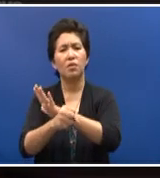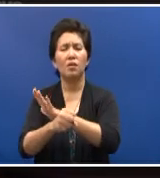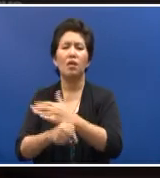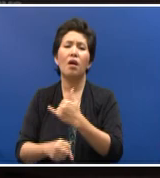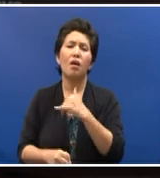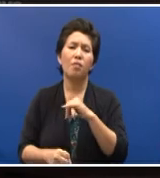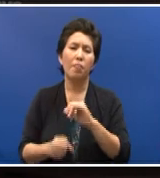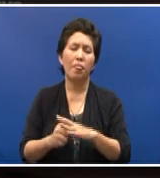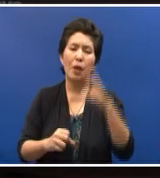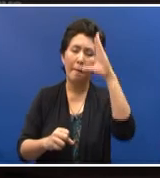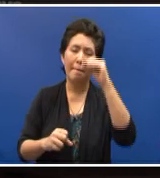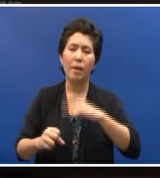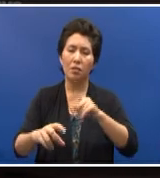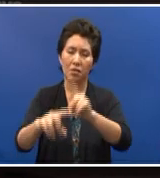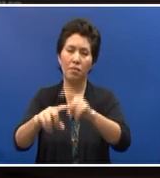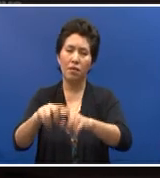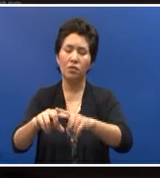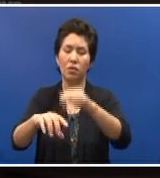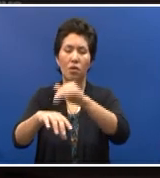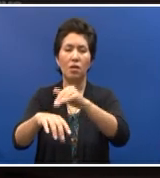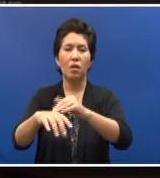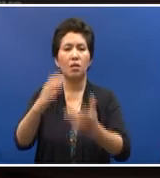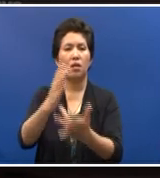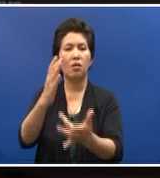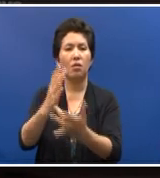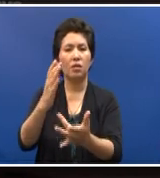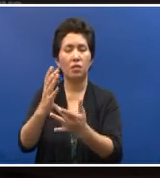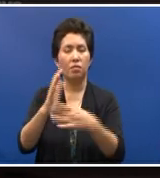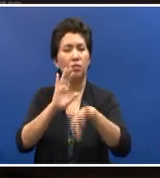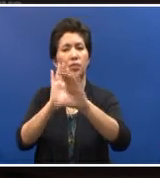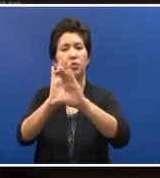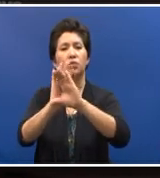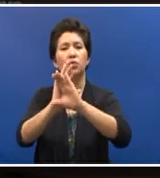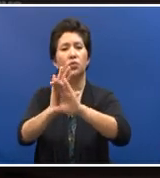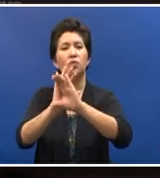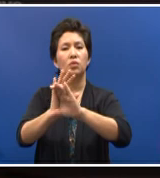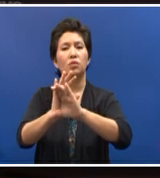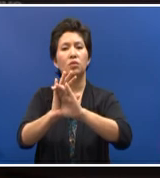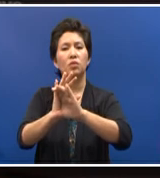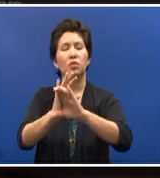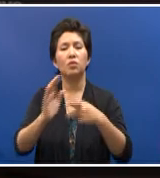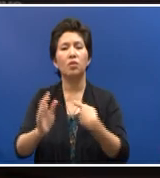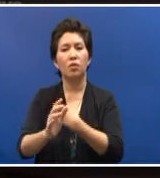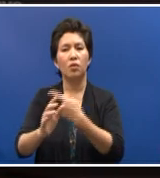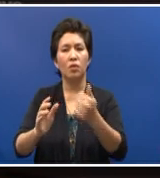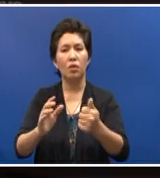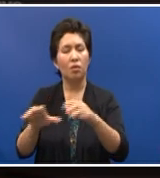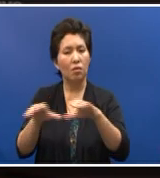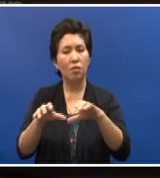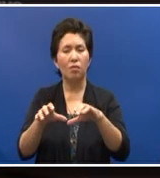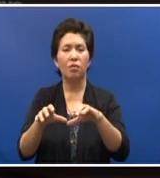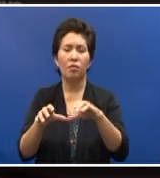tasks, man depends on technology. Okay, for example, to get fruit from tree, okay, we need